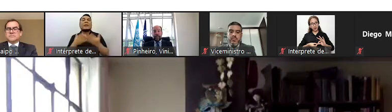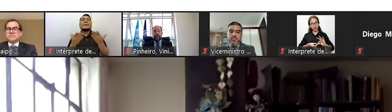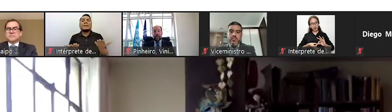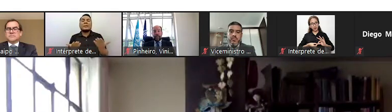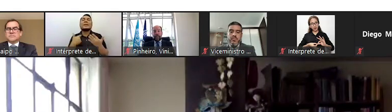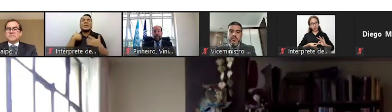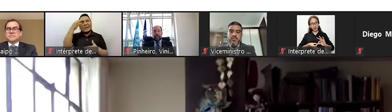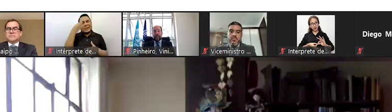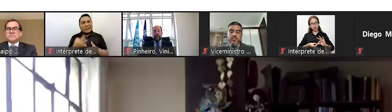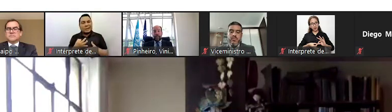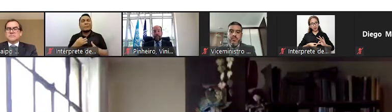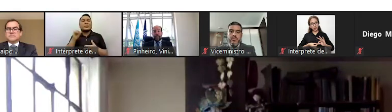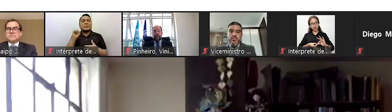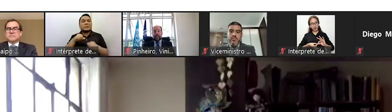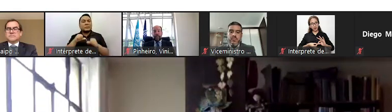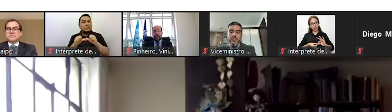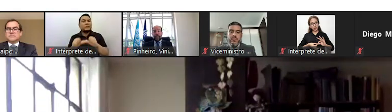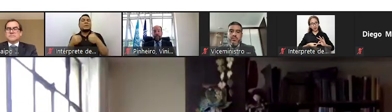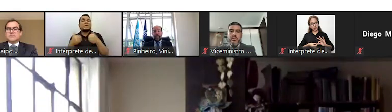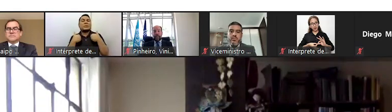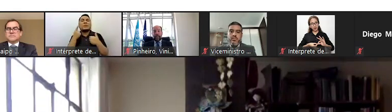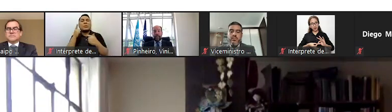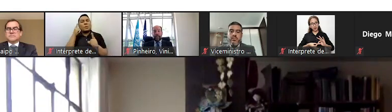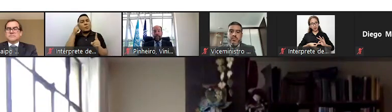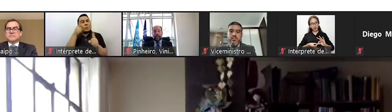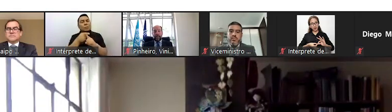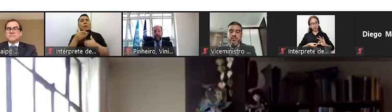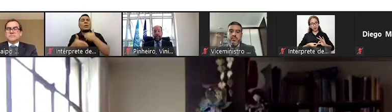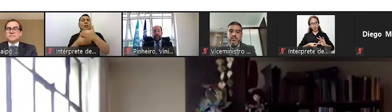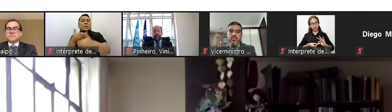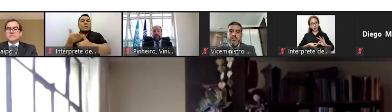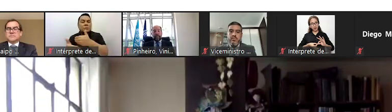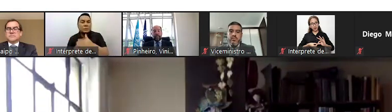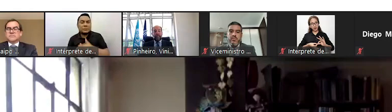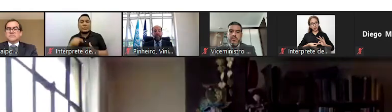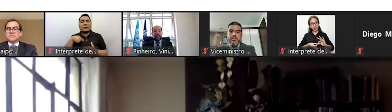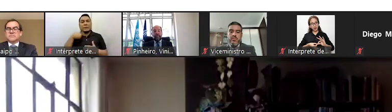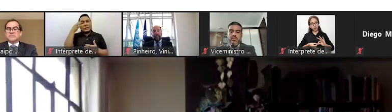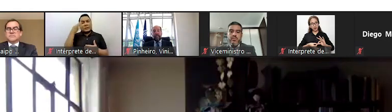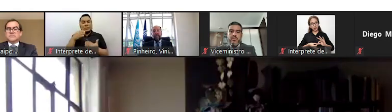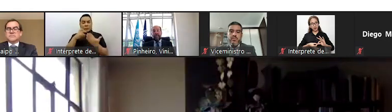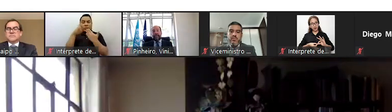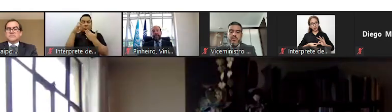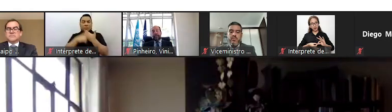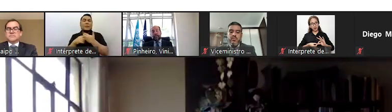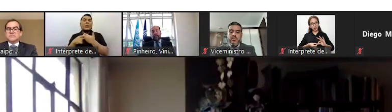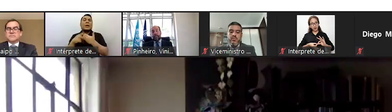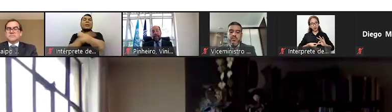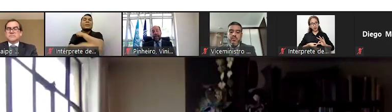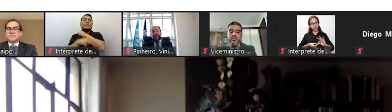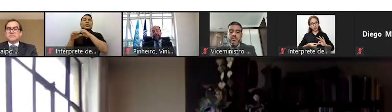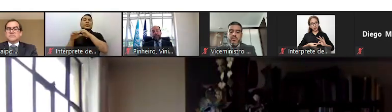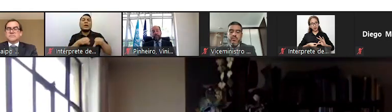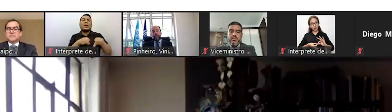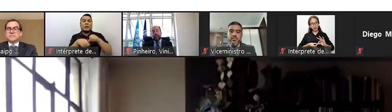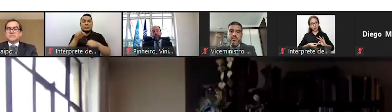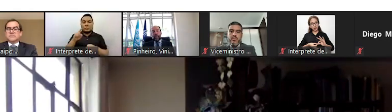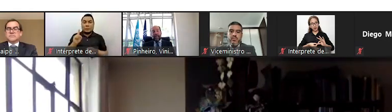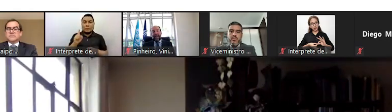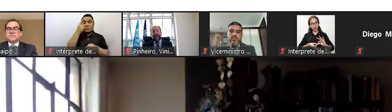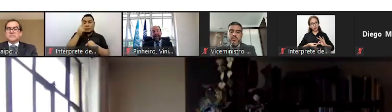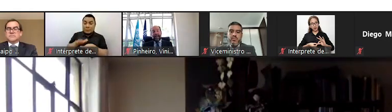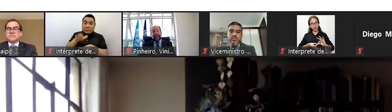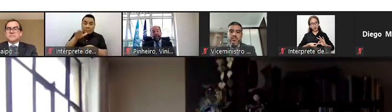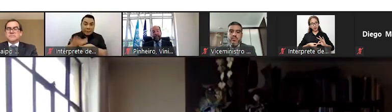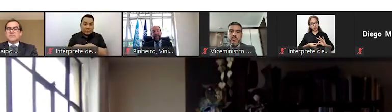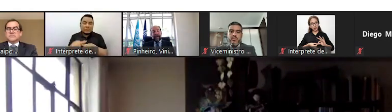institutionality we think that we still have a long way to go we think this national action plan is a